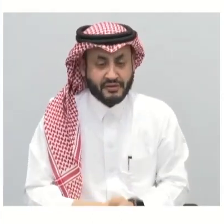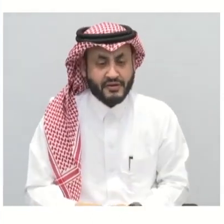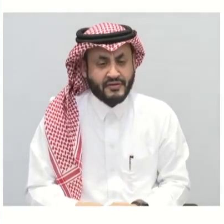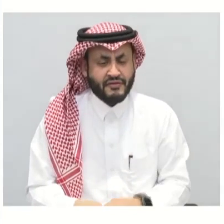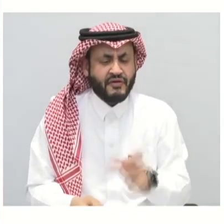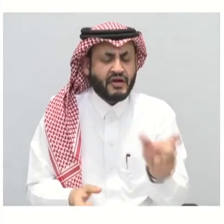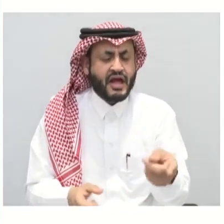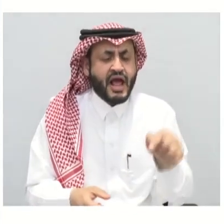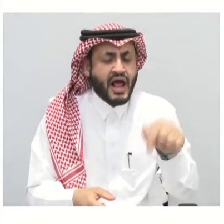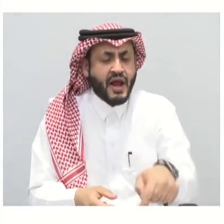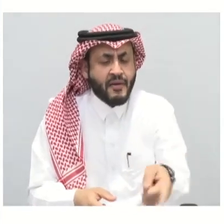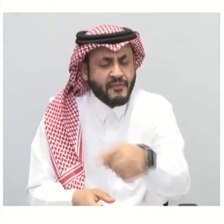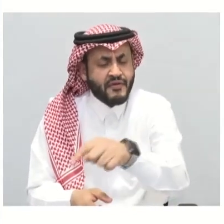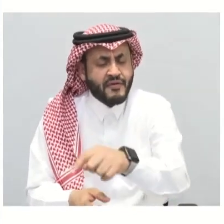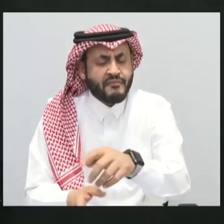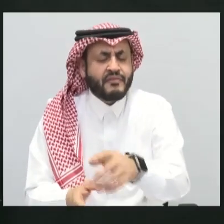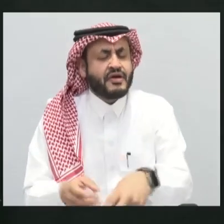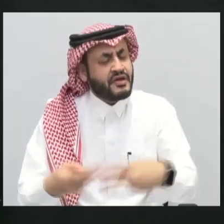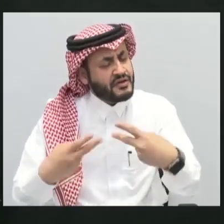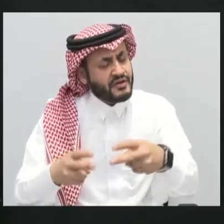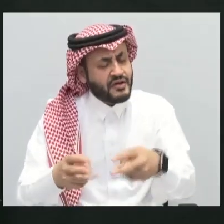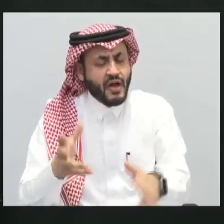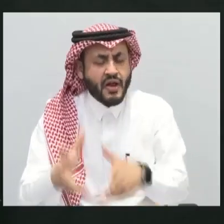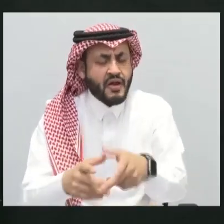talk about plans